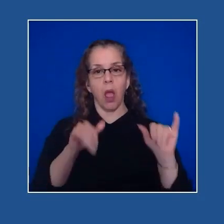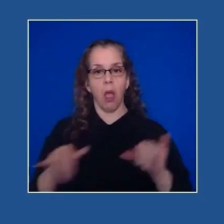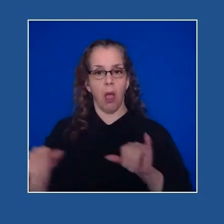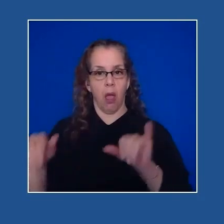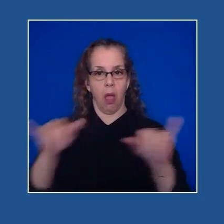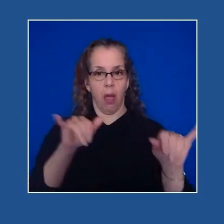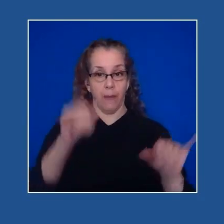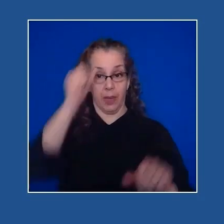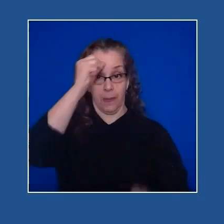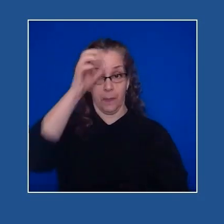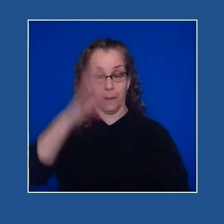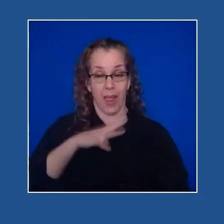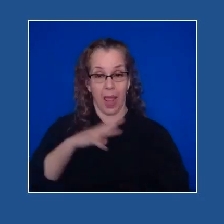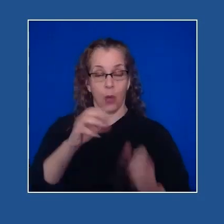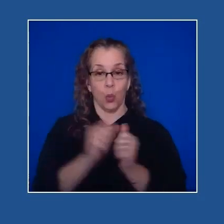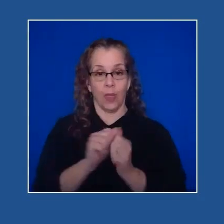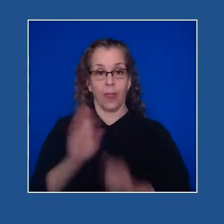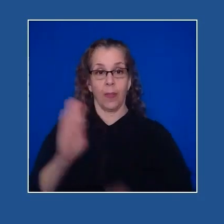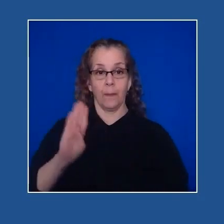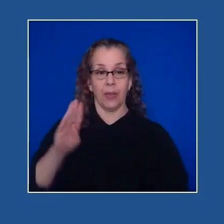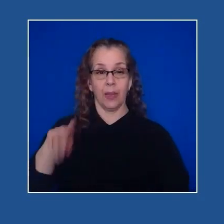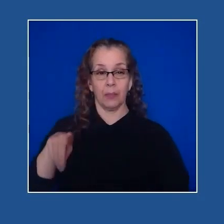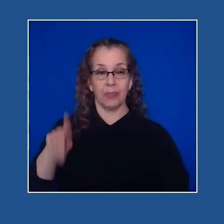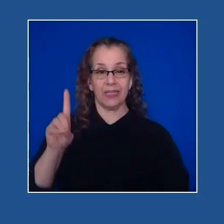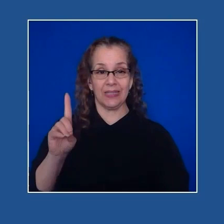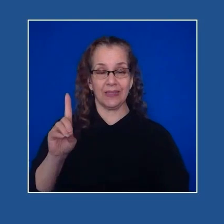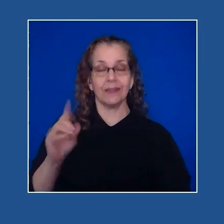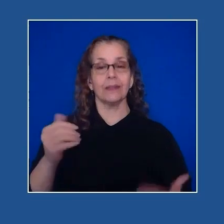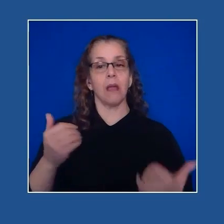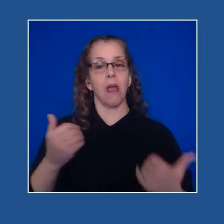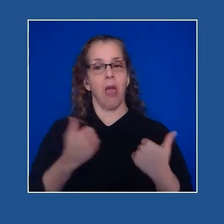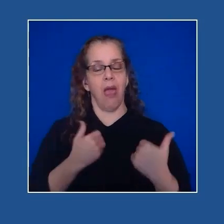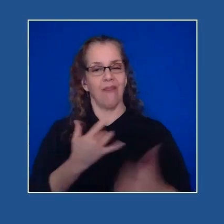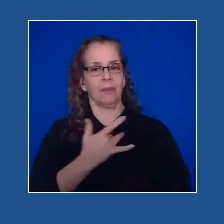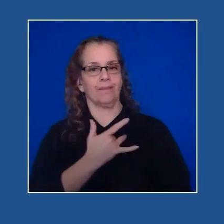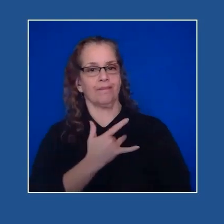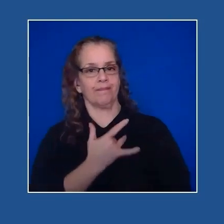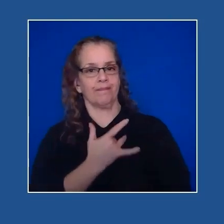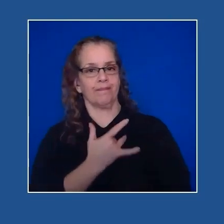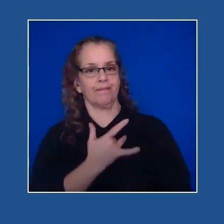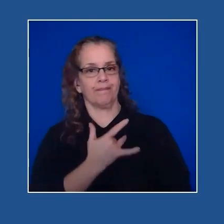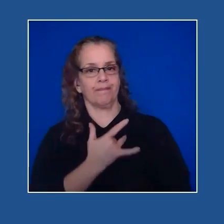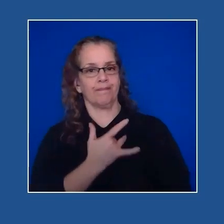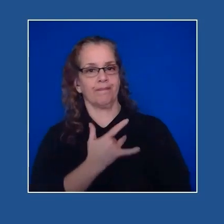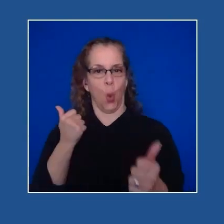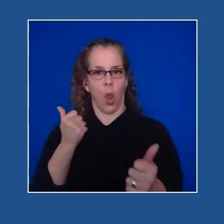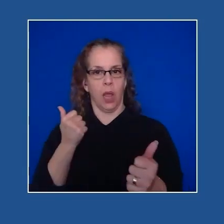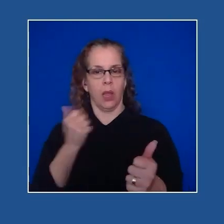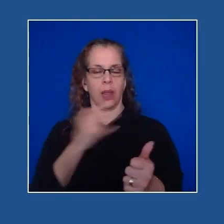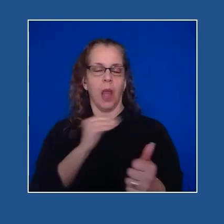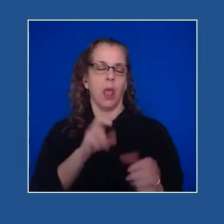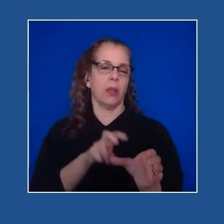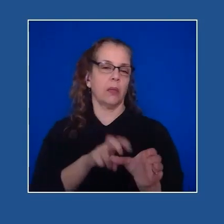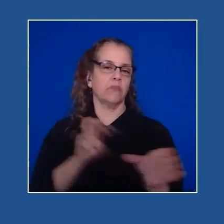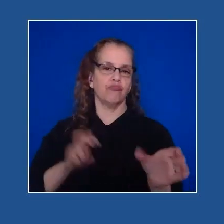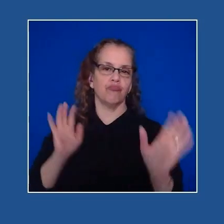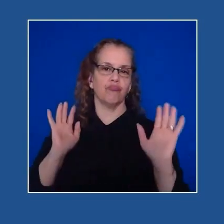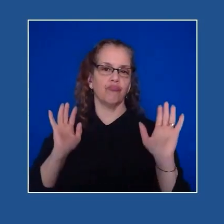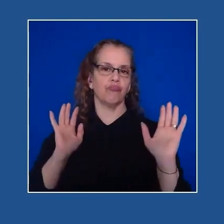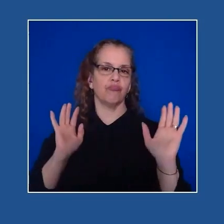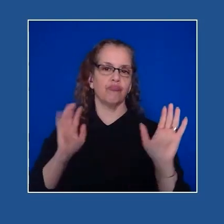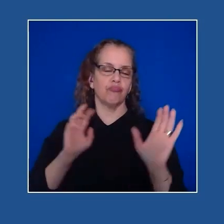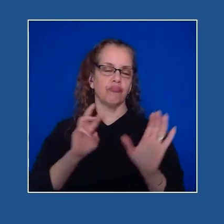BPD, there is a tendency to use avoidance and withdrawal behaviors when